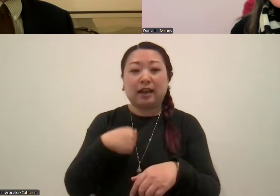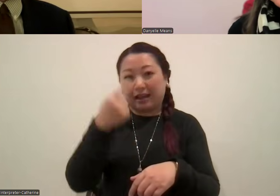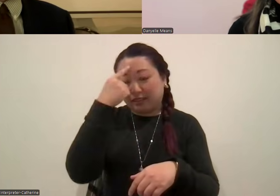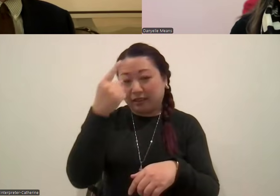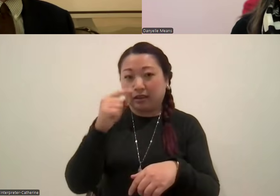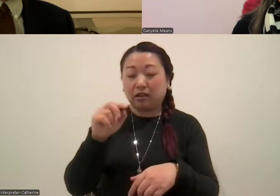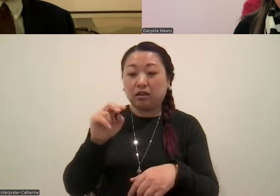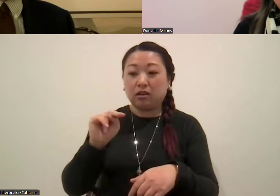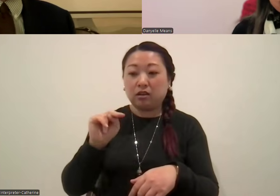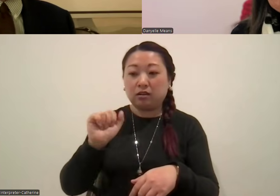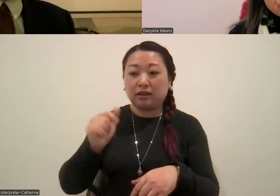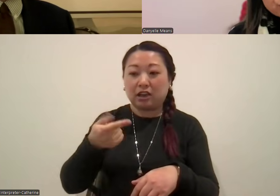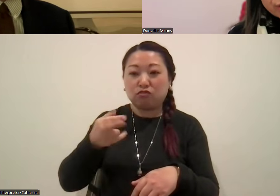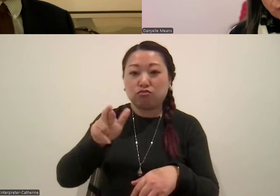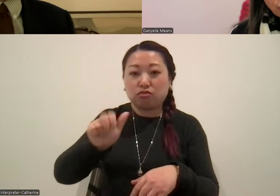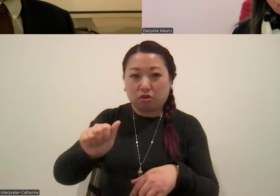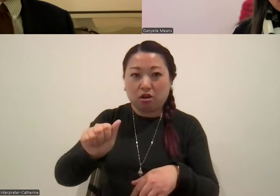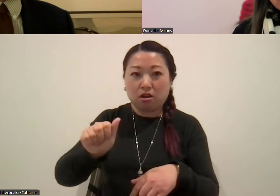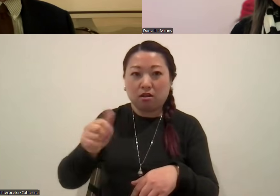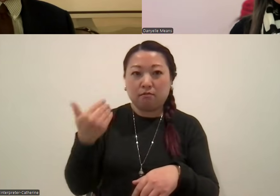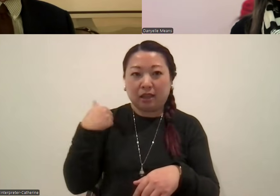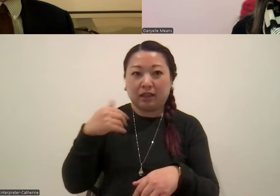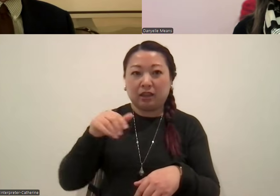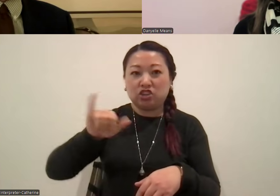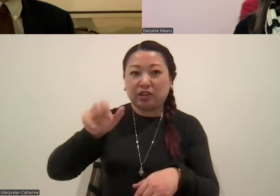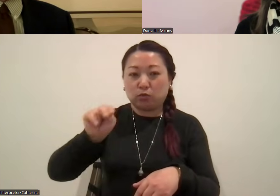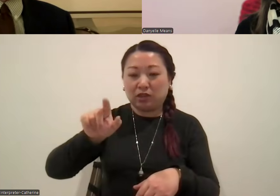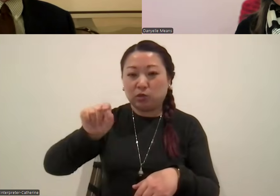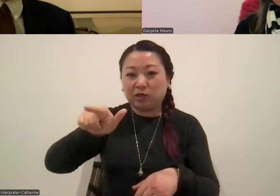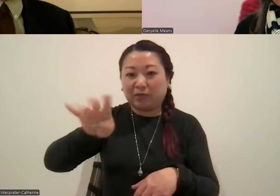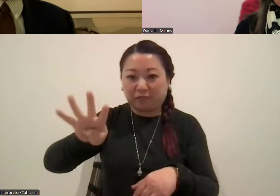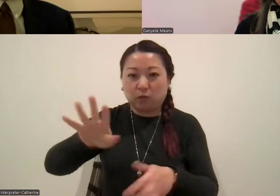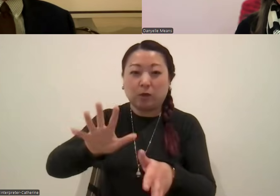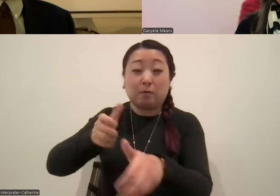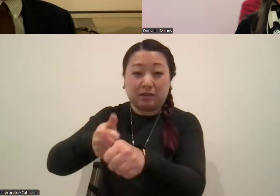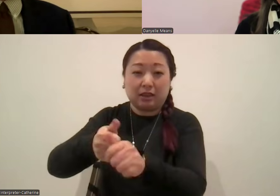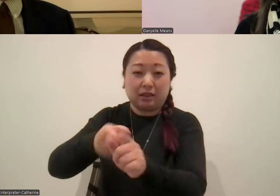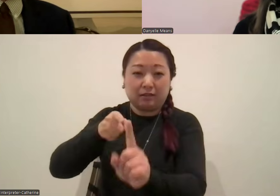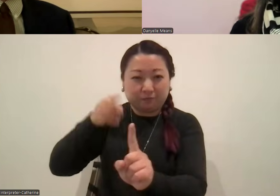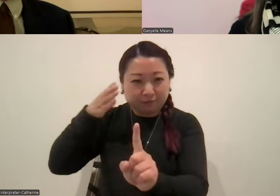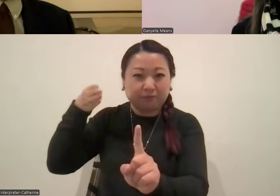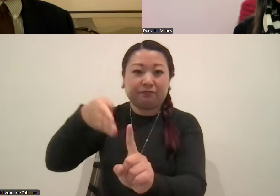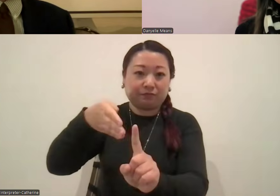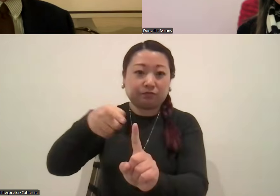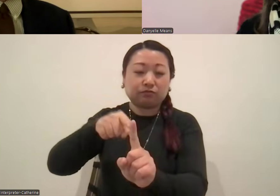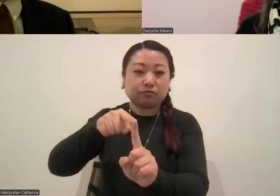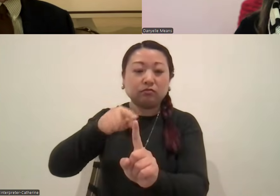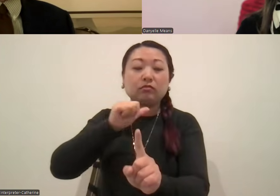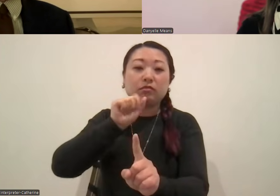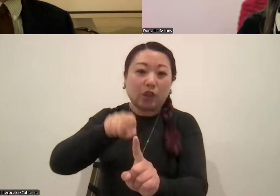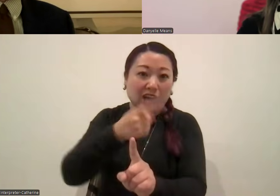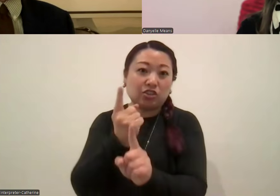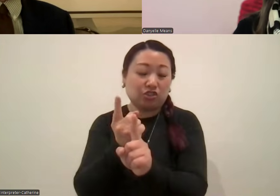NAGPRA in January of 2024 was really about not just